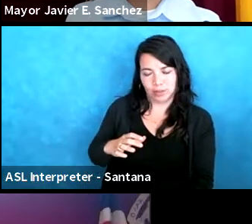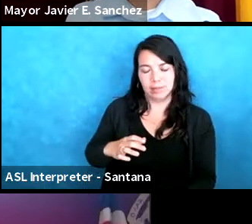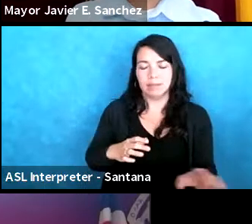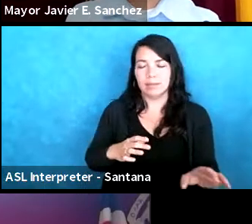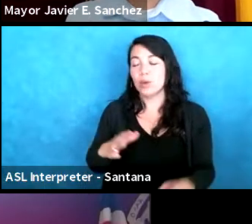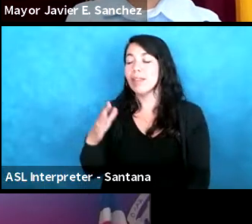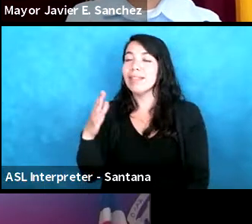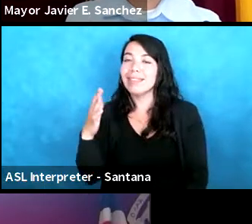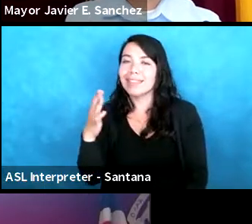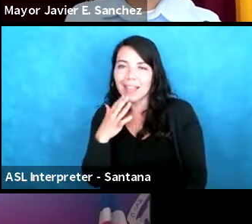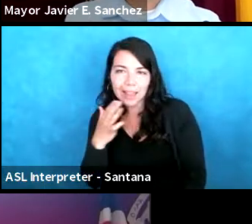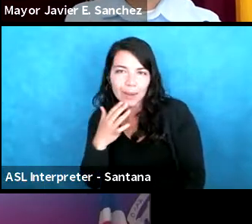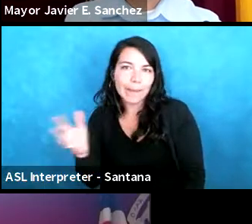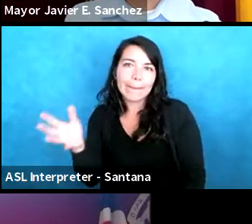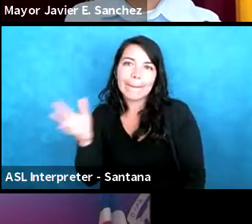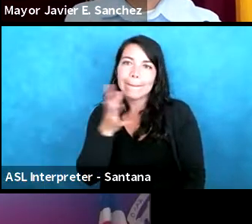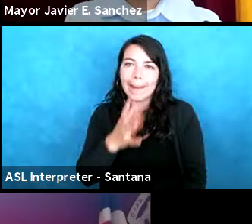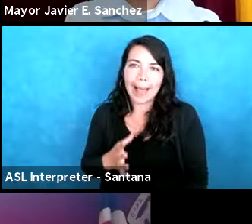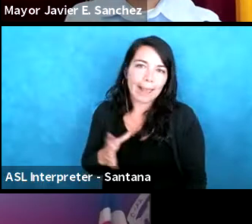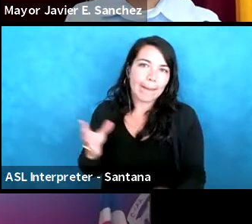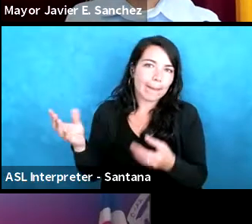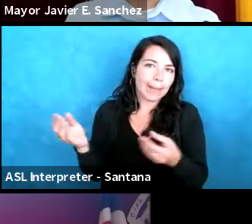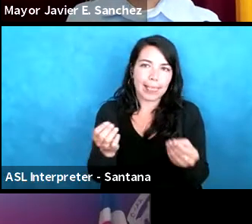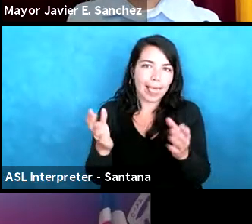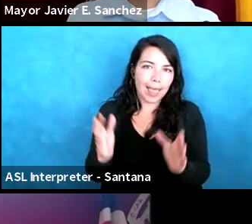who is here with us this evening as well.